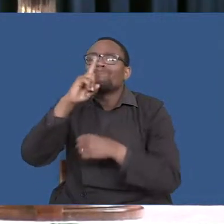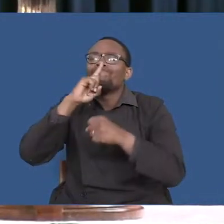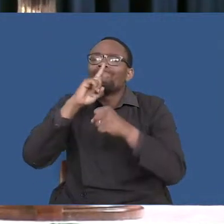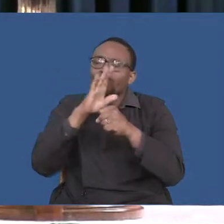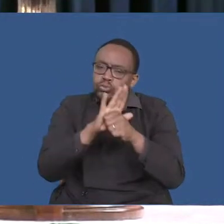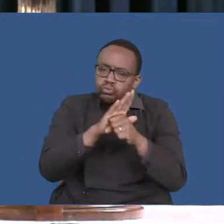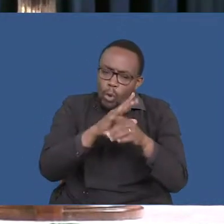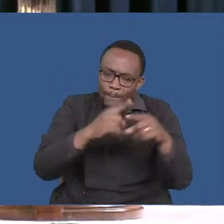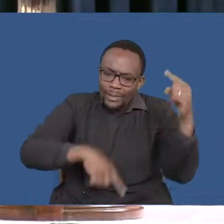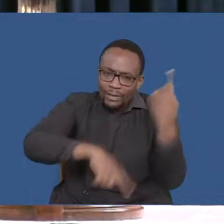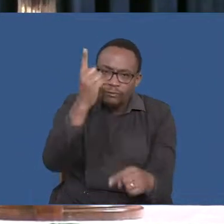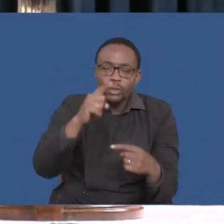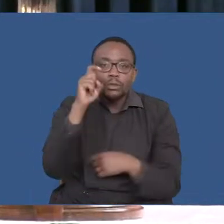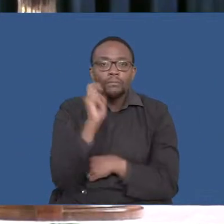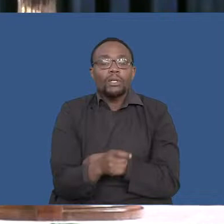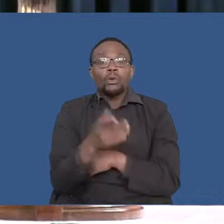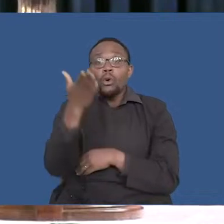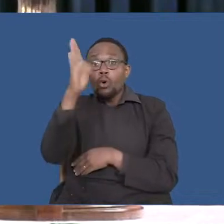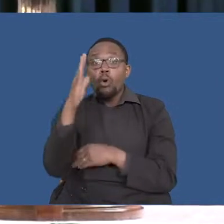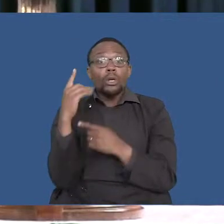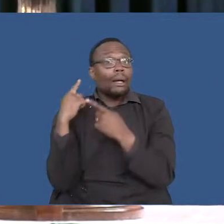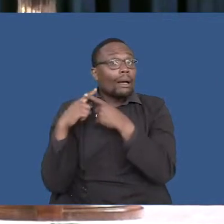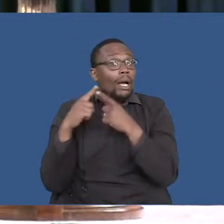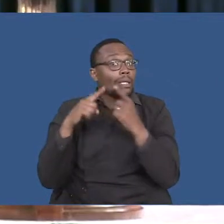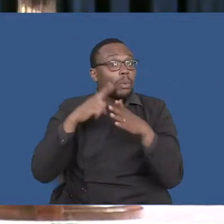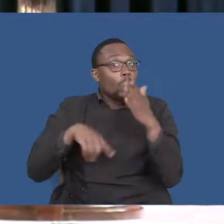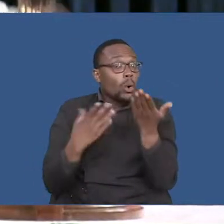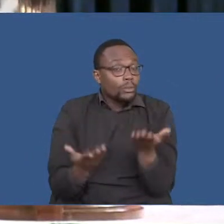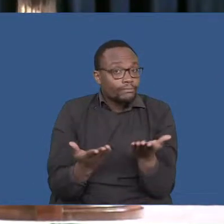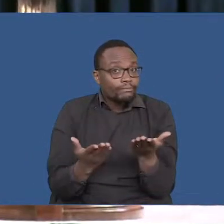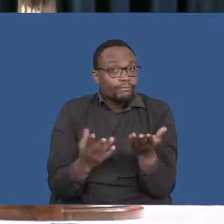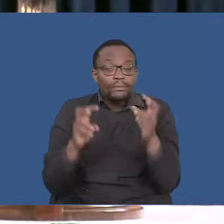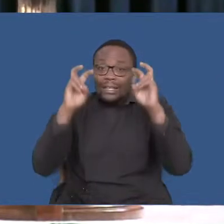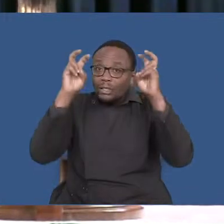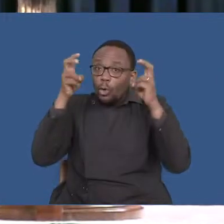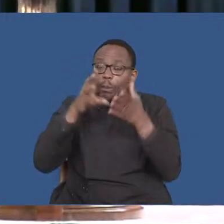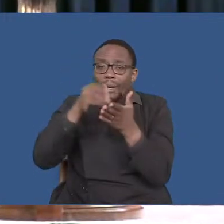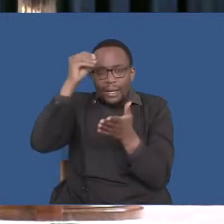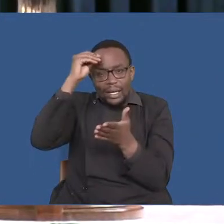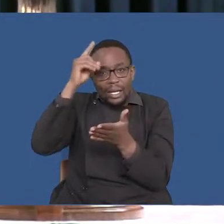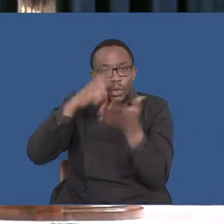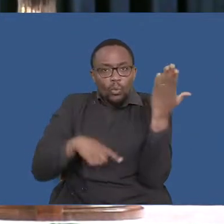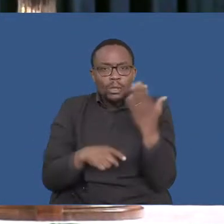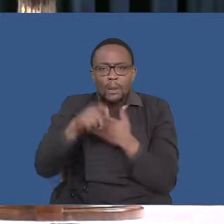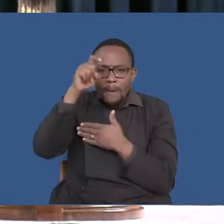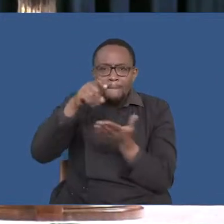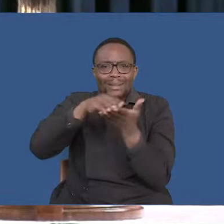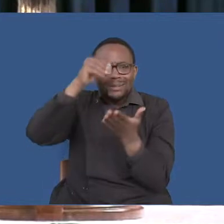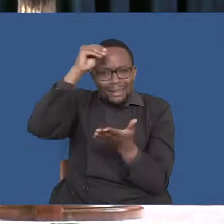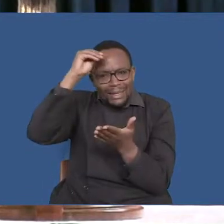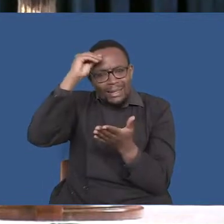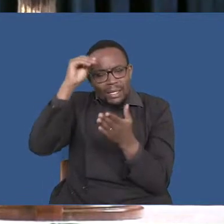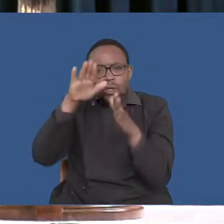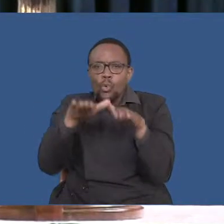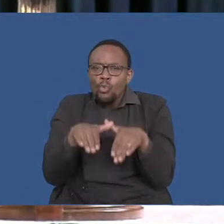promised. So what does God expect of us? The lesson we learn today is that we must learn to wait on him